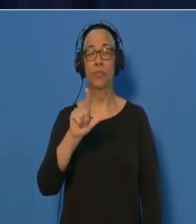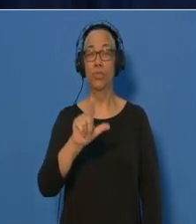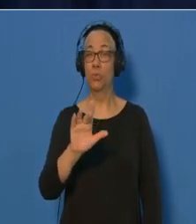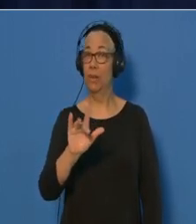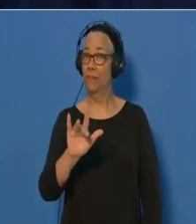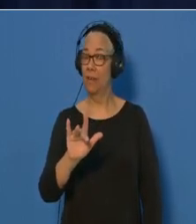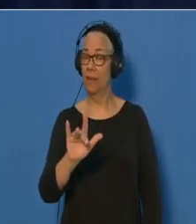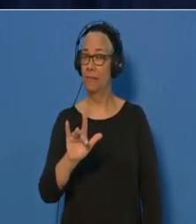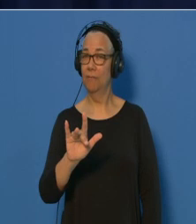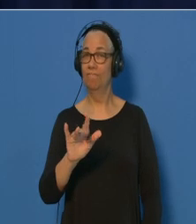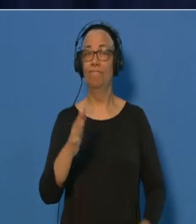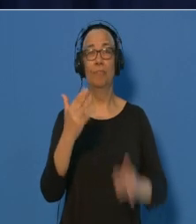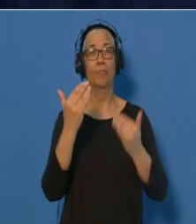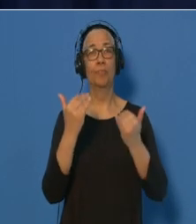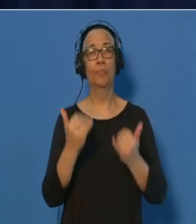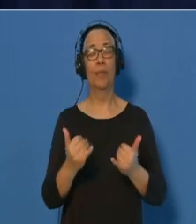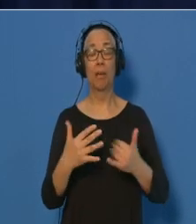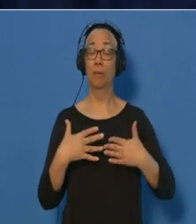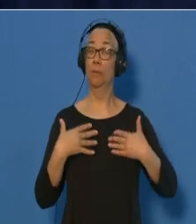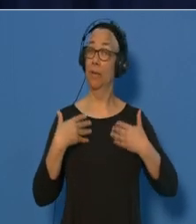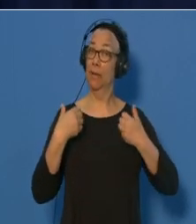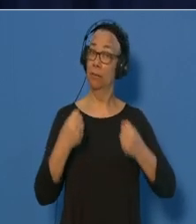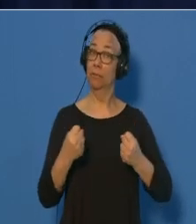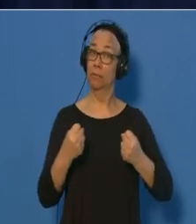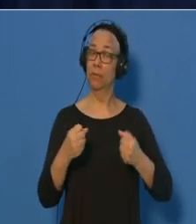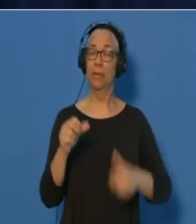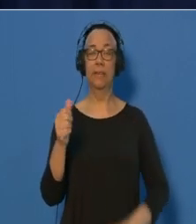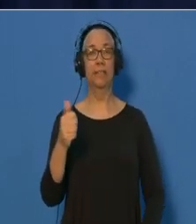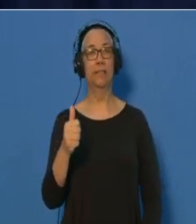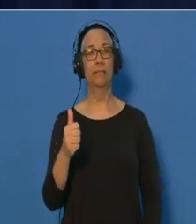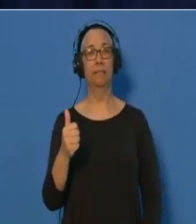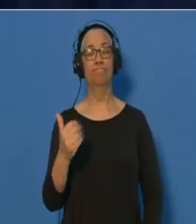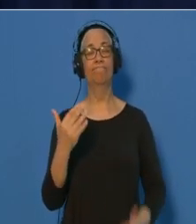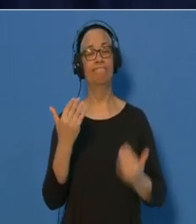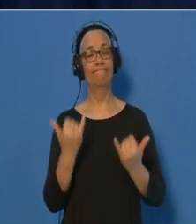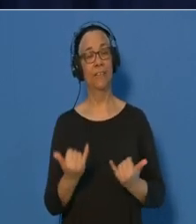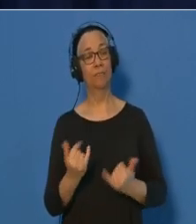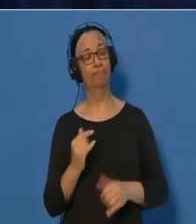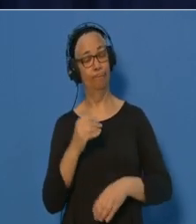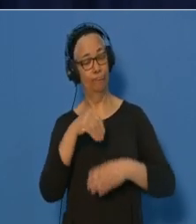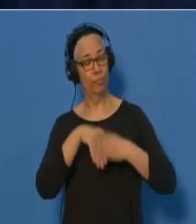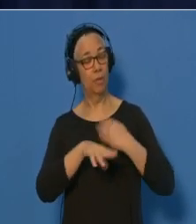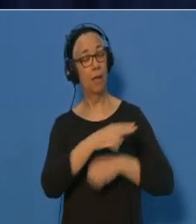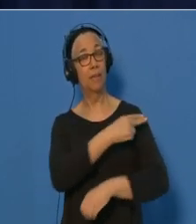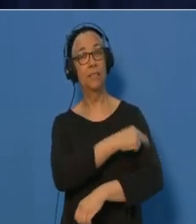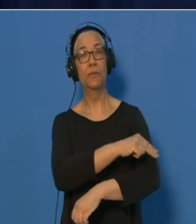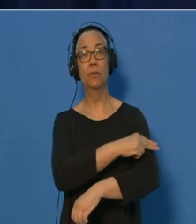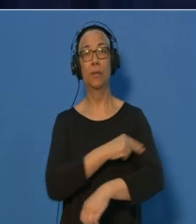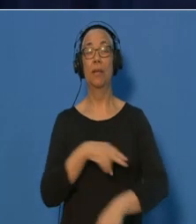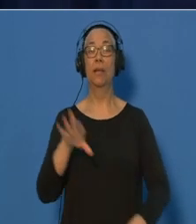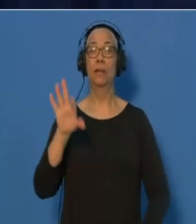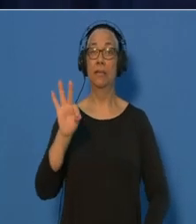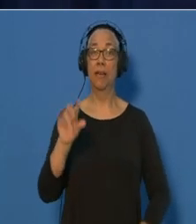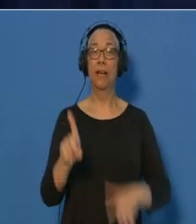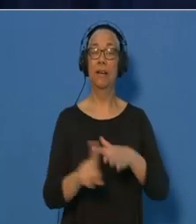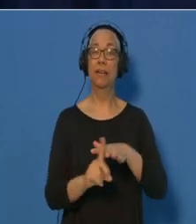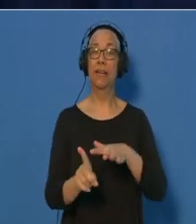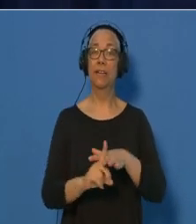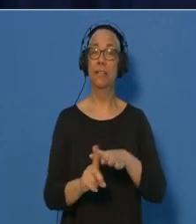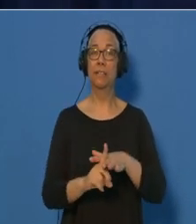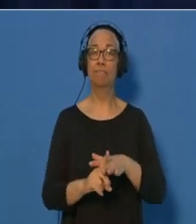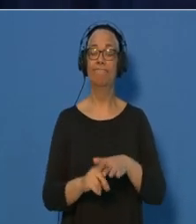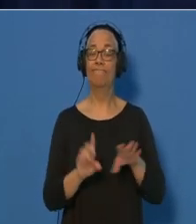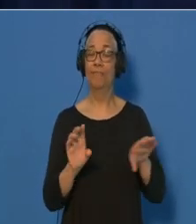25 have now recovered, 10 are hospitalized, and there are 9 cases that are under